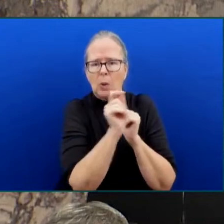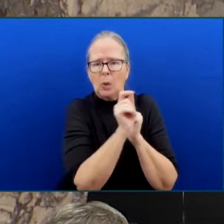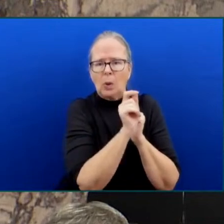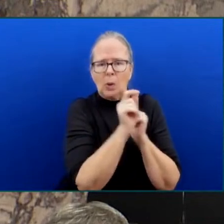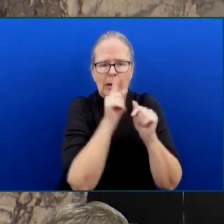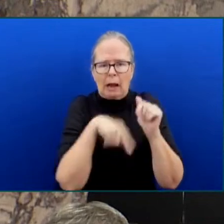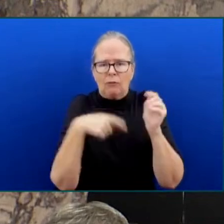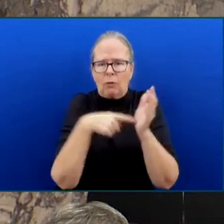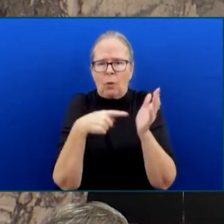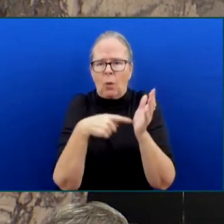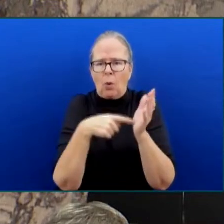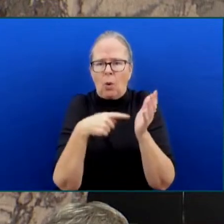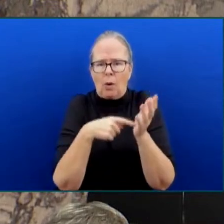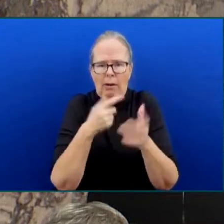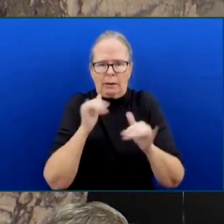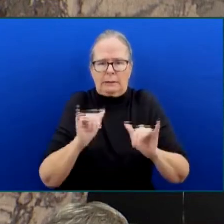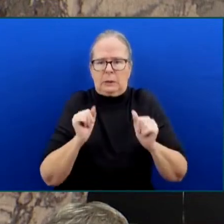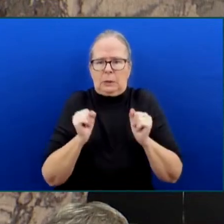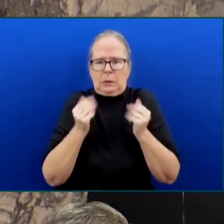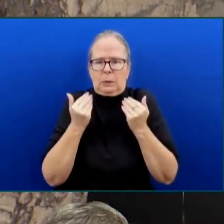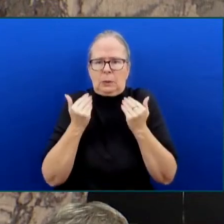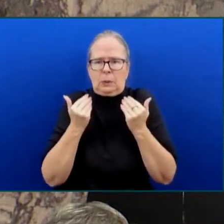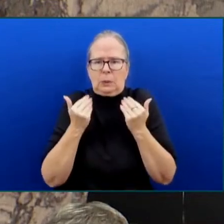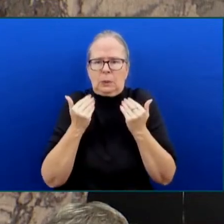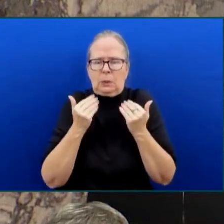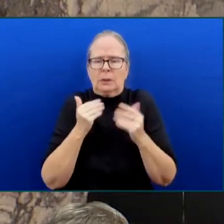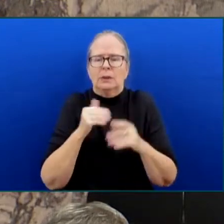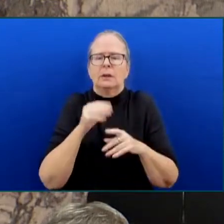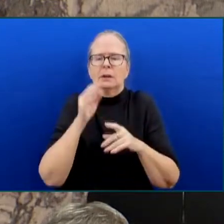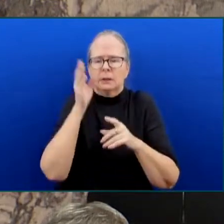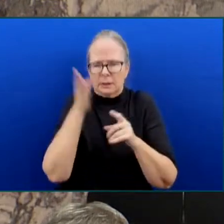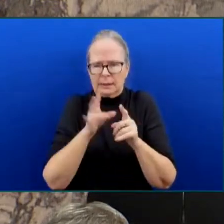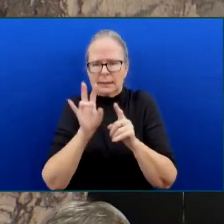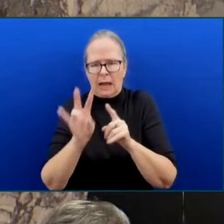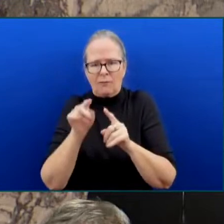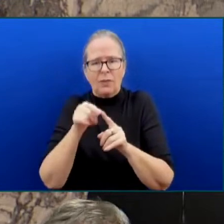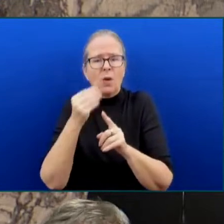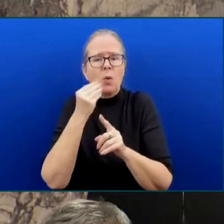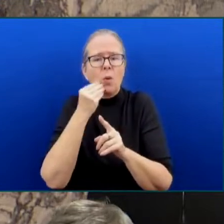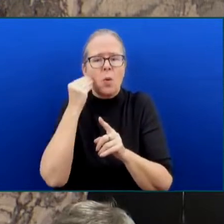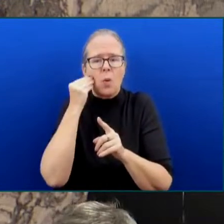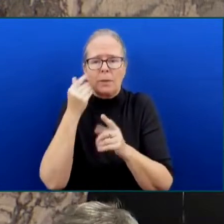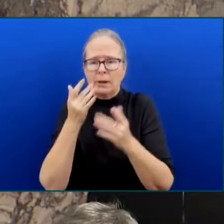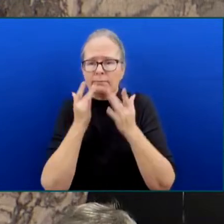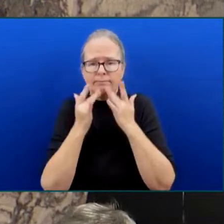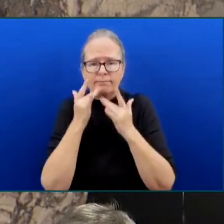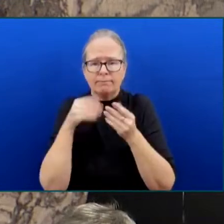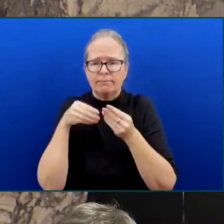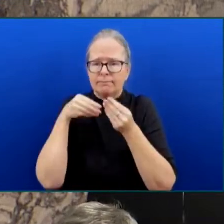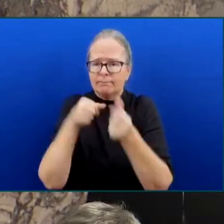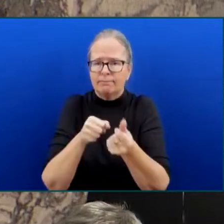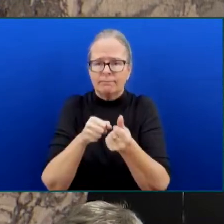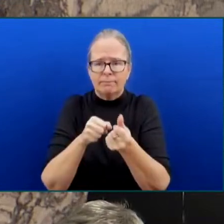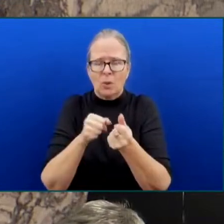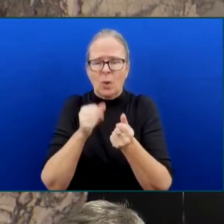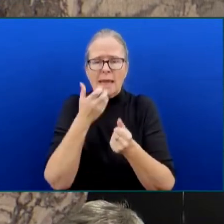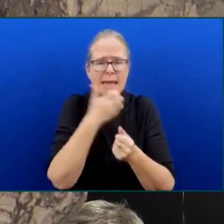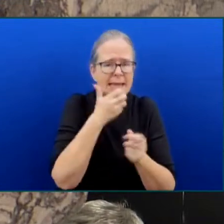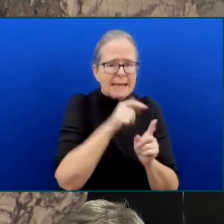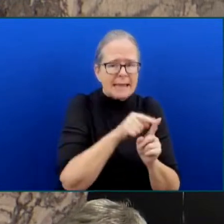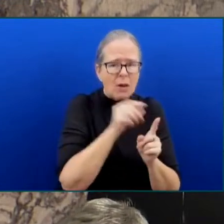cruel choice between warmth and necessities like food and medicine. Will the Premier